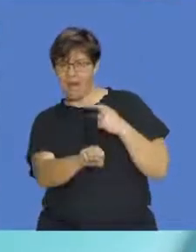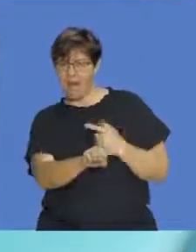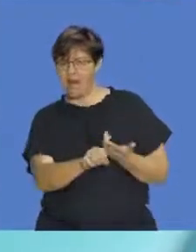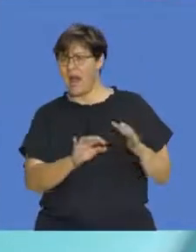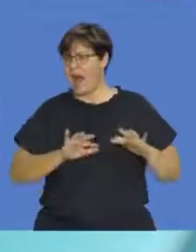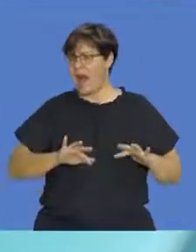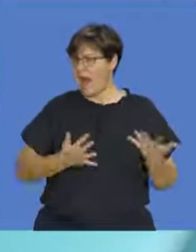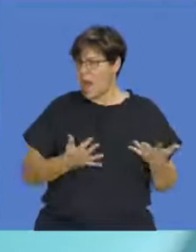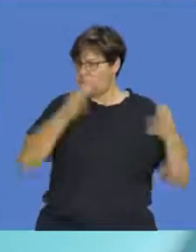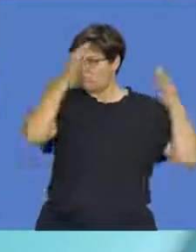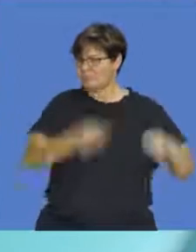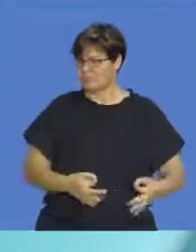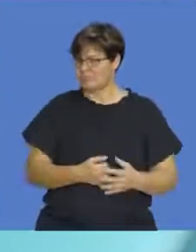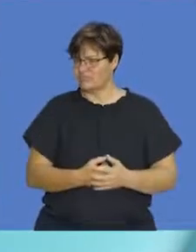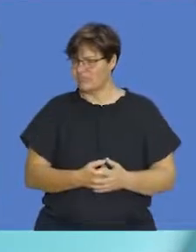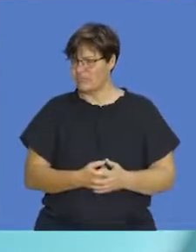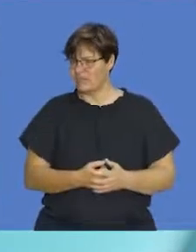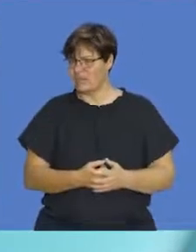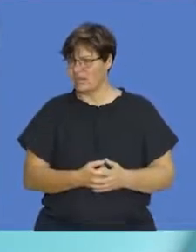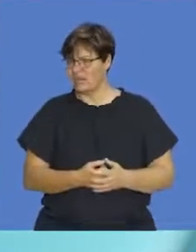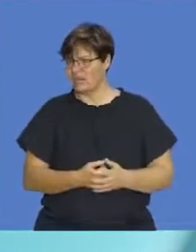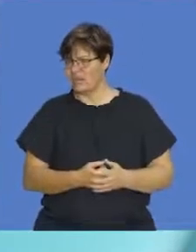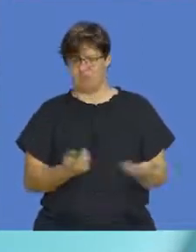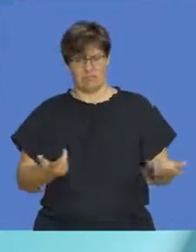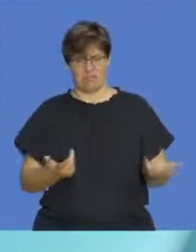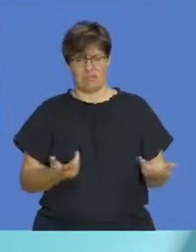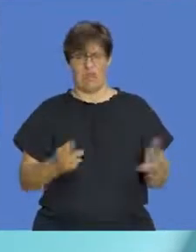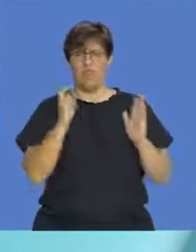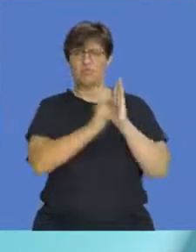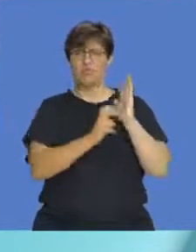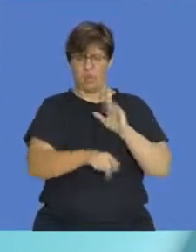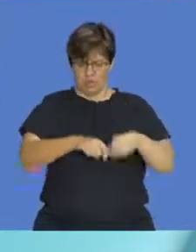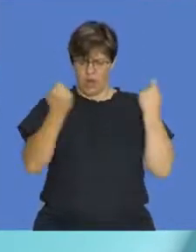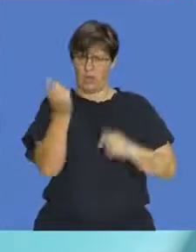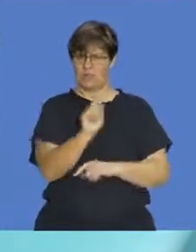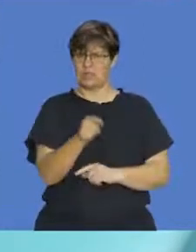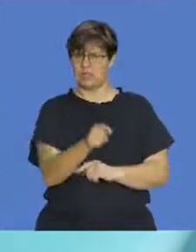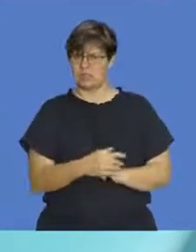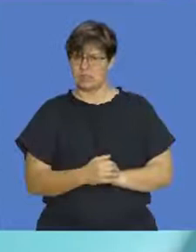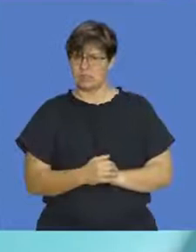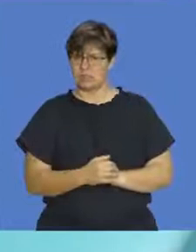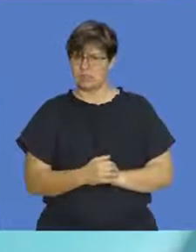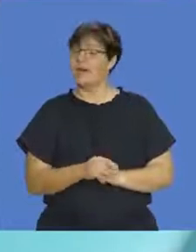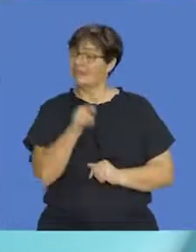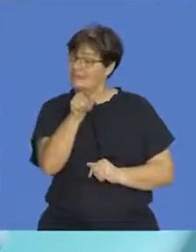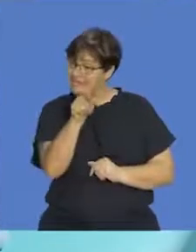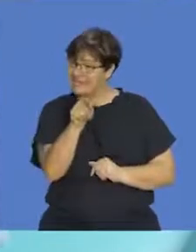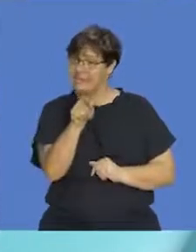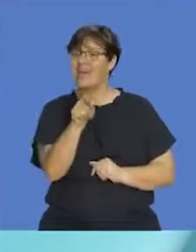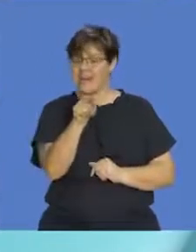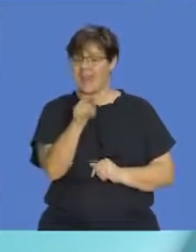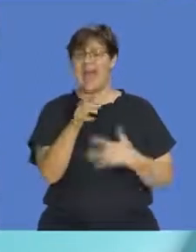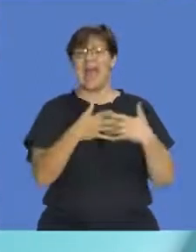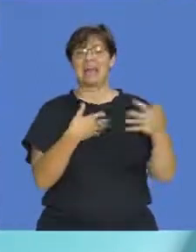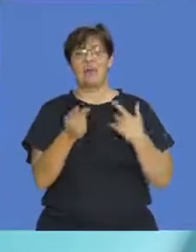How can we make it? What is the thing that is breaking the rule here? Well, it's that idea of dealing